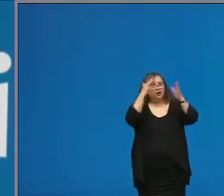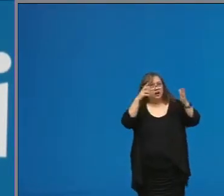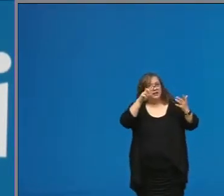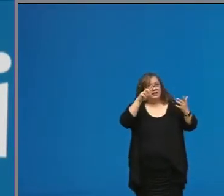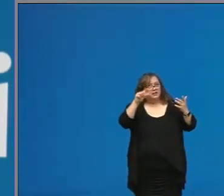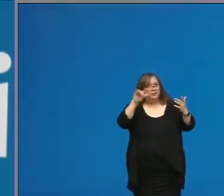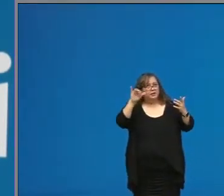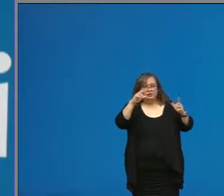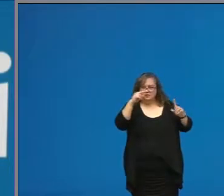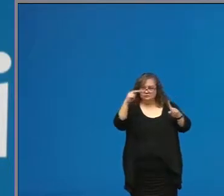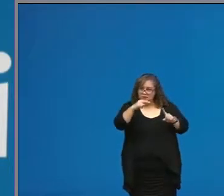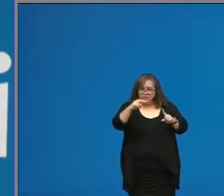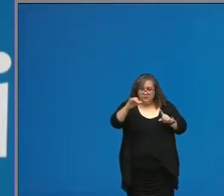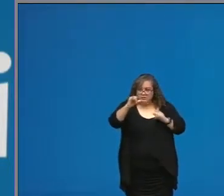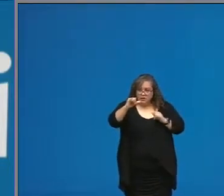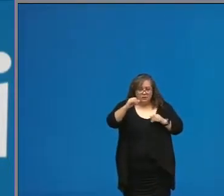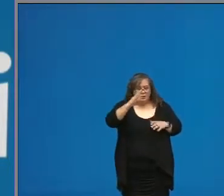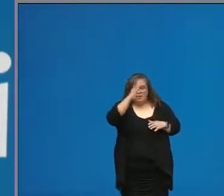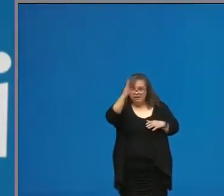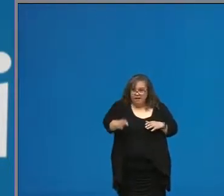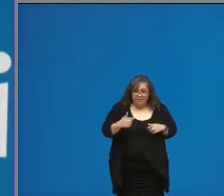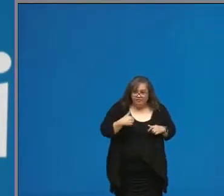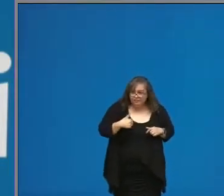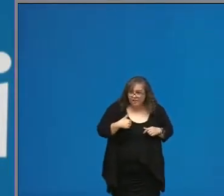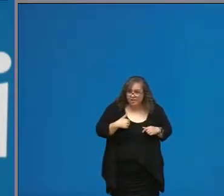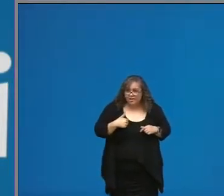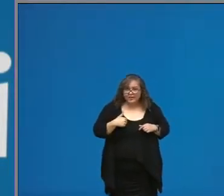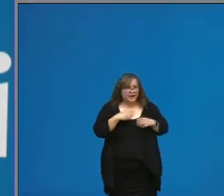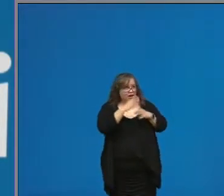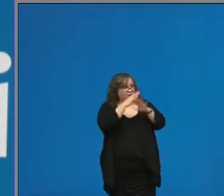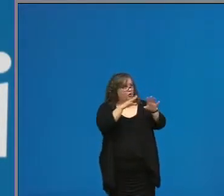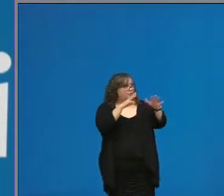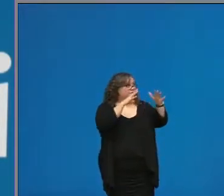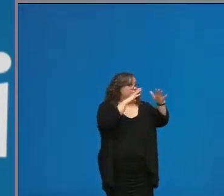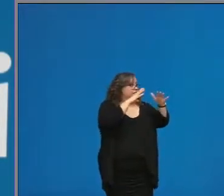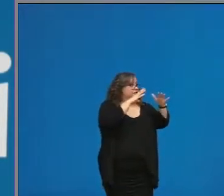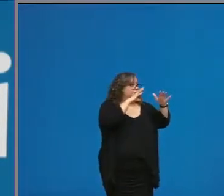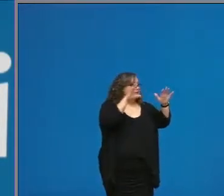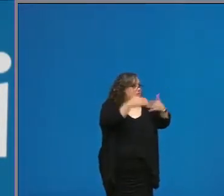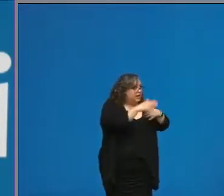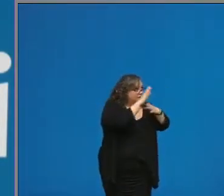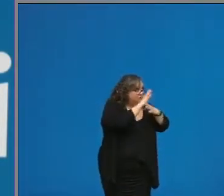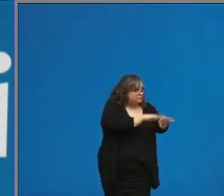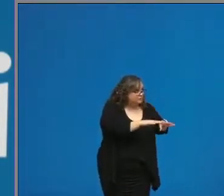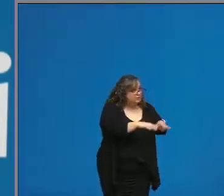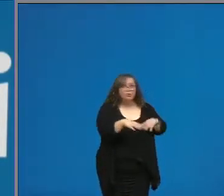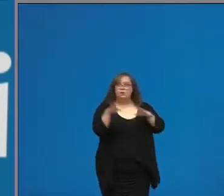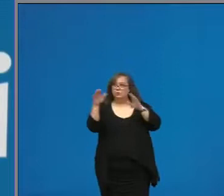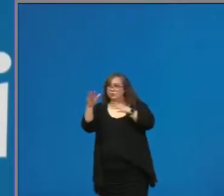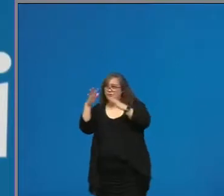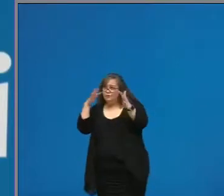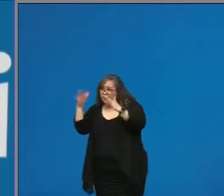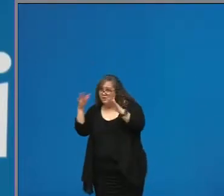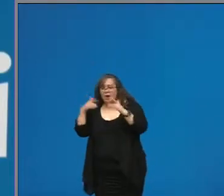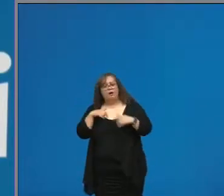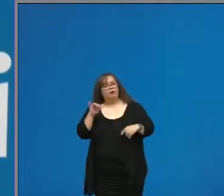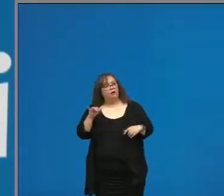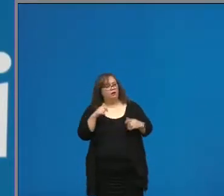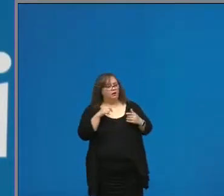way. A room that is silent, a room that is noisy in the car. That's very interesting. I actually just read an article on the